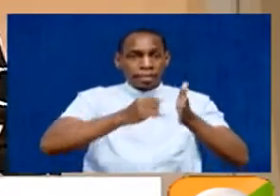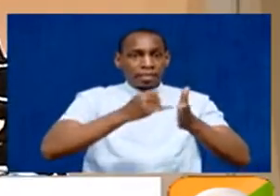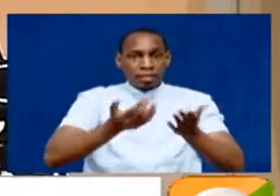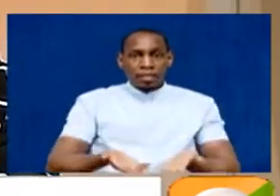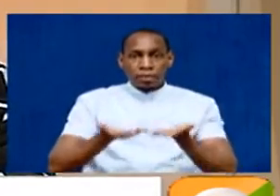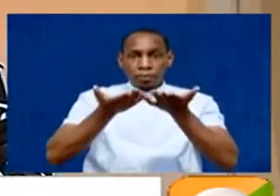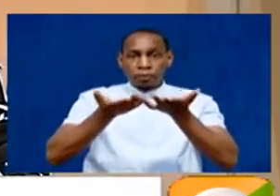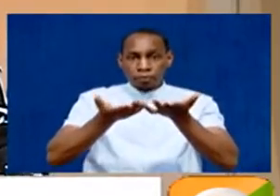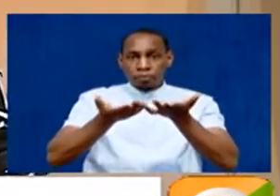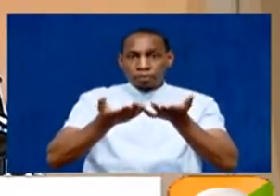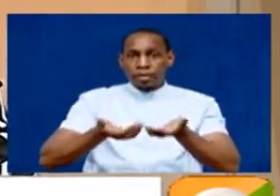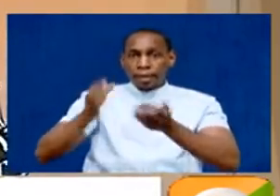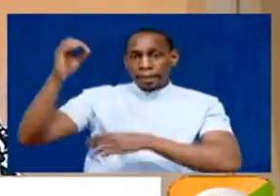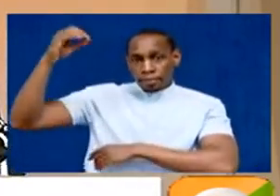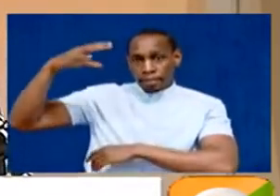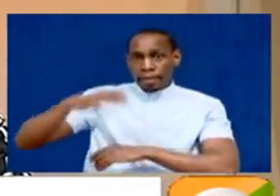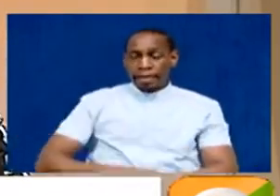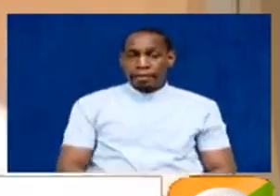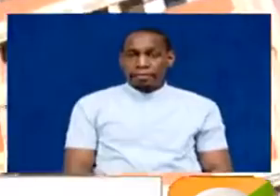improve provision of power.